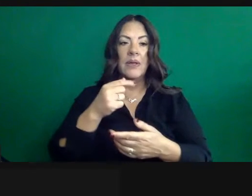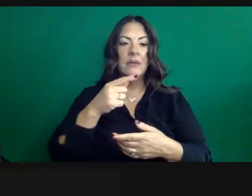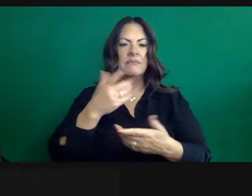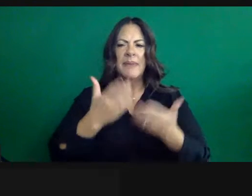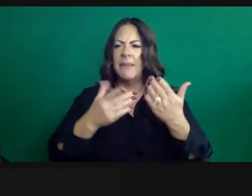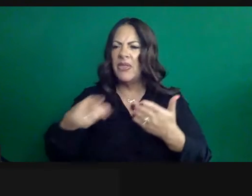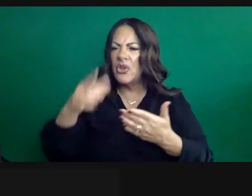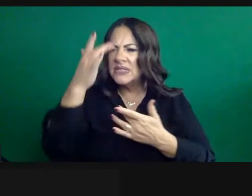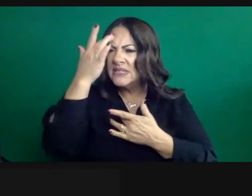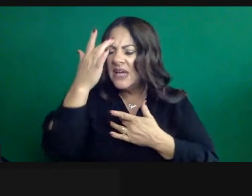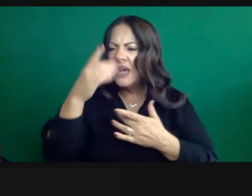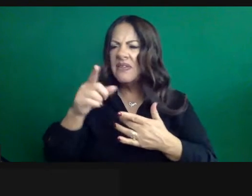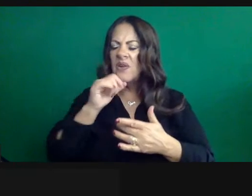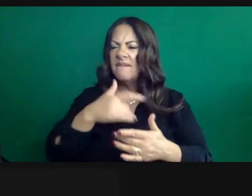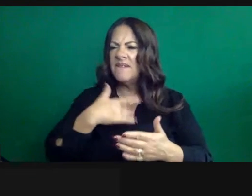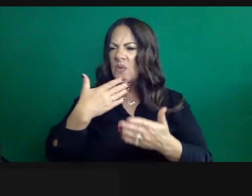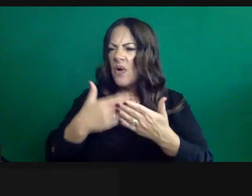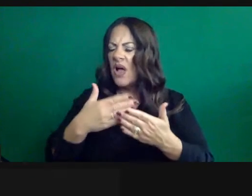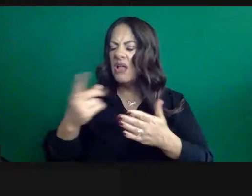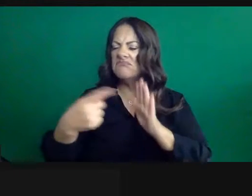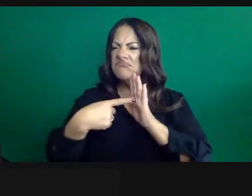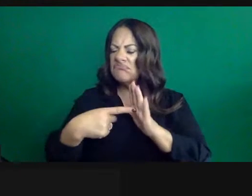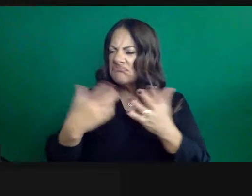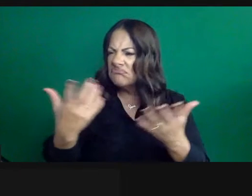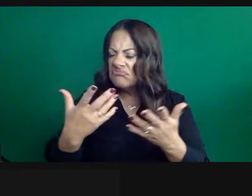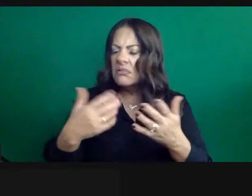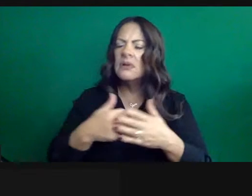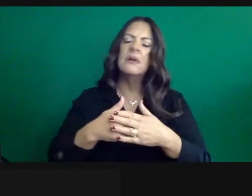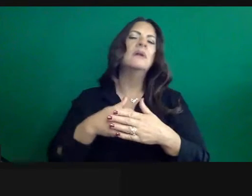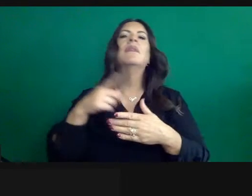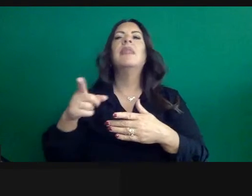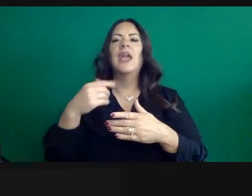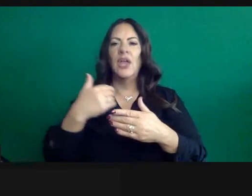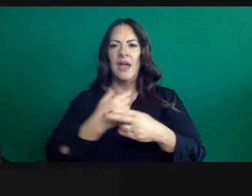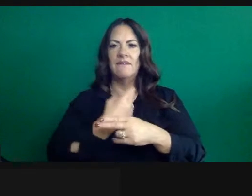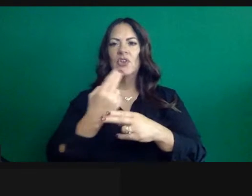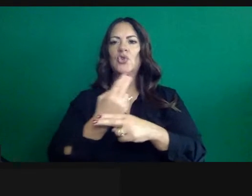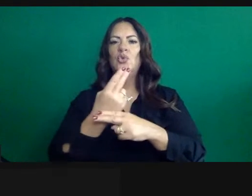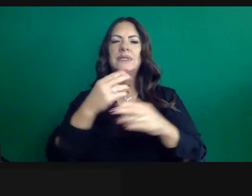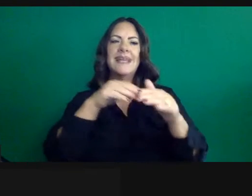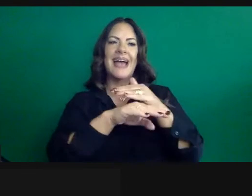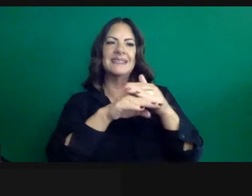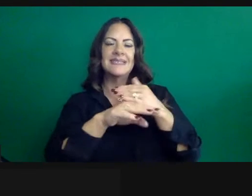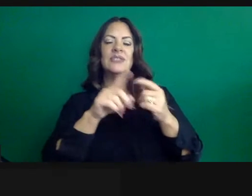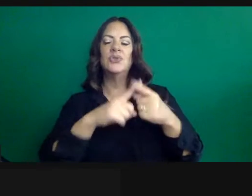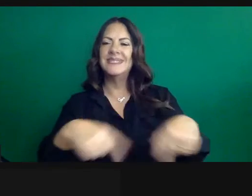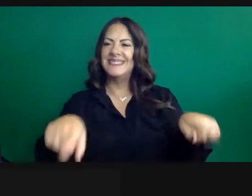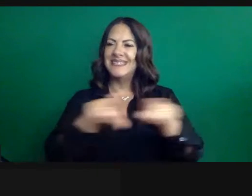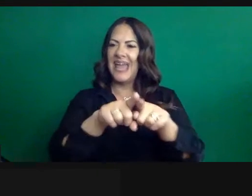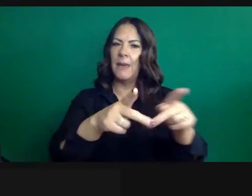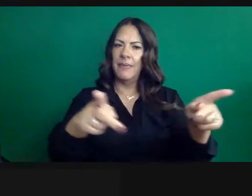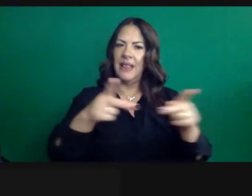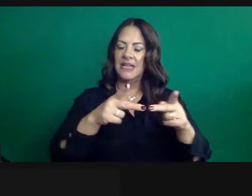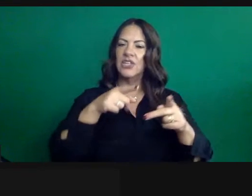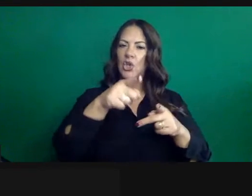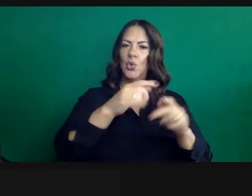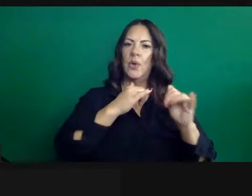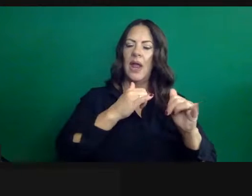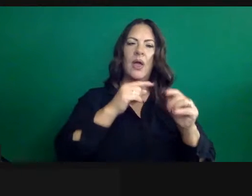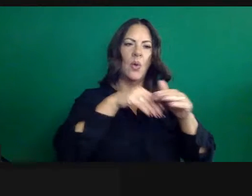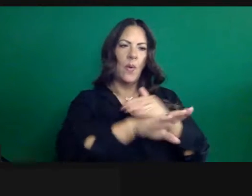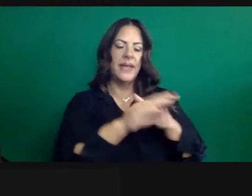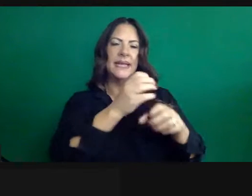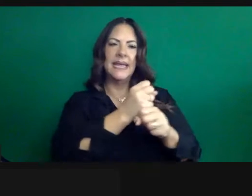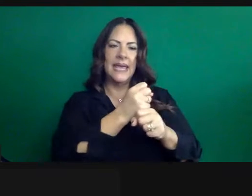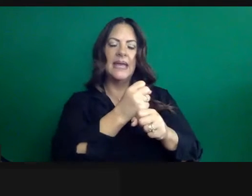experiencing symptoms, use those same resources, those same access points to be tested, to receive